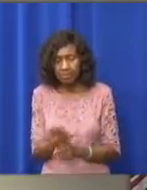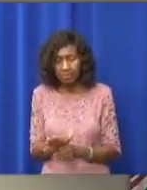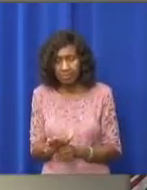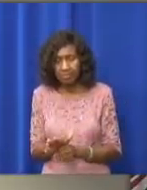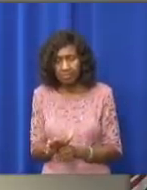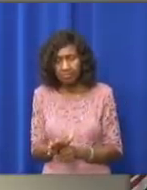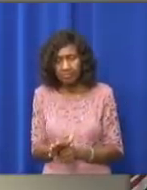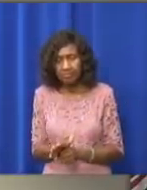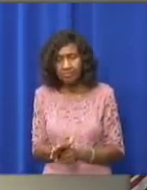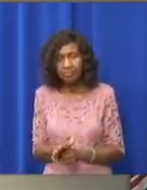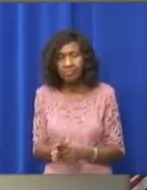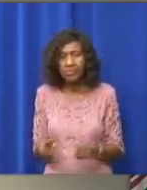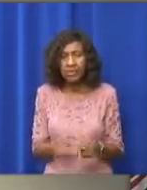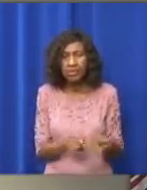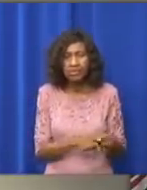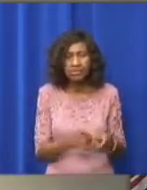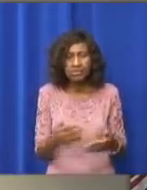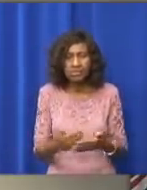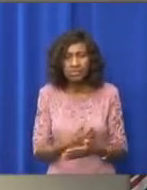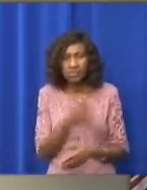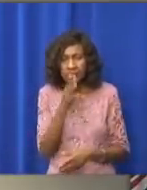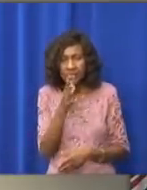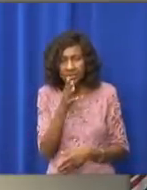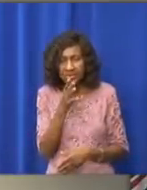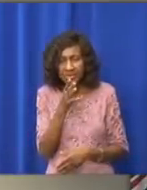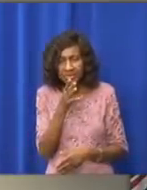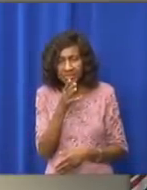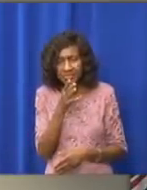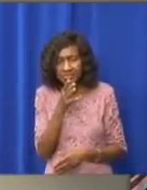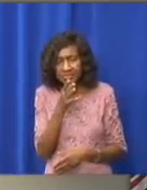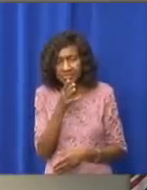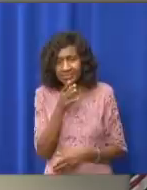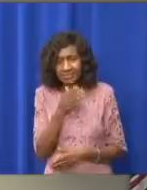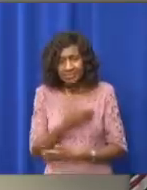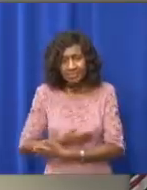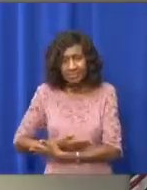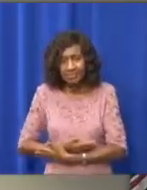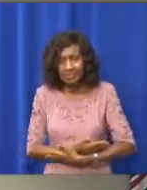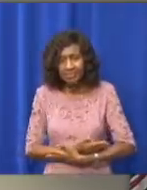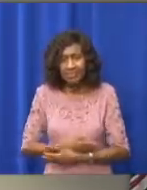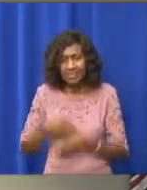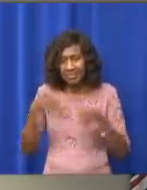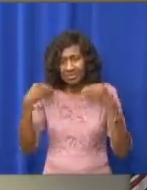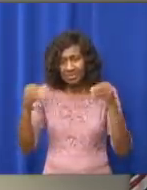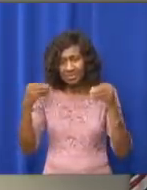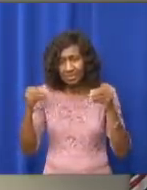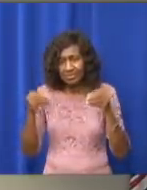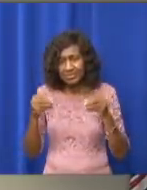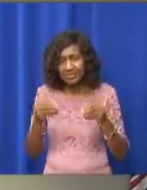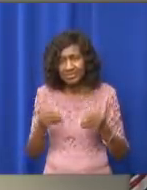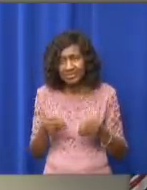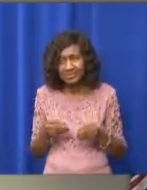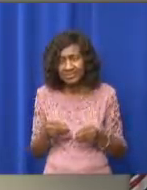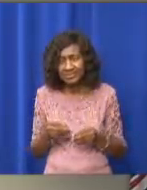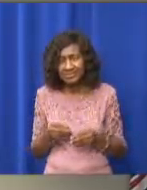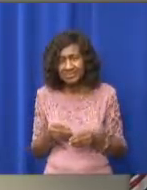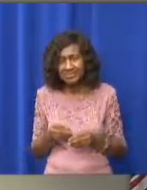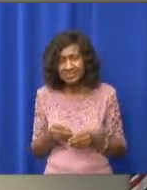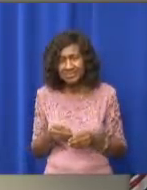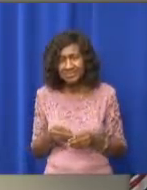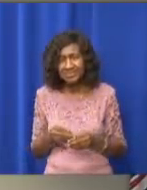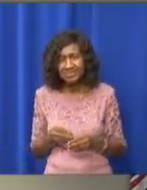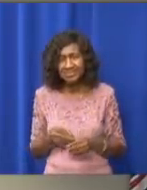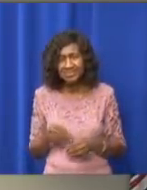Also, new moms-to-be, baby shops, anything further for them? Well, you're testing my memory now, but